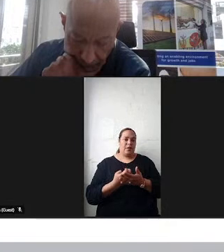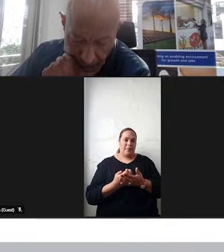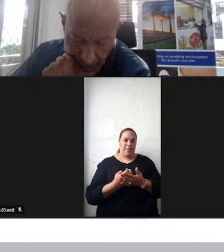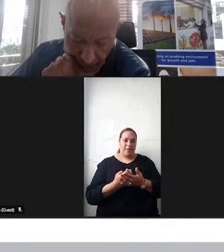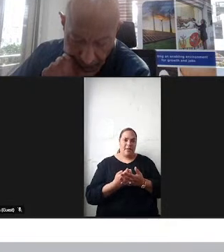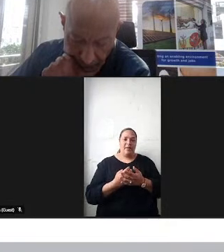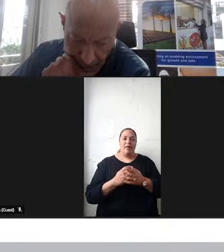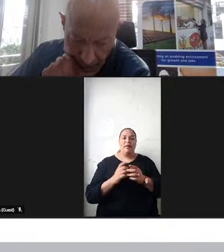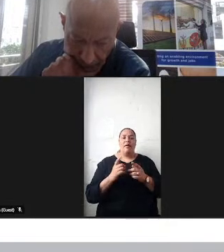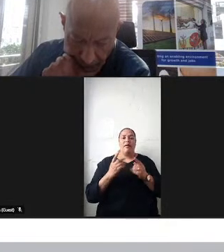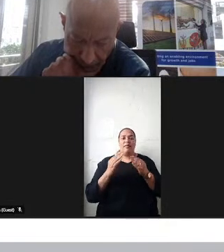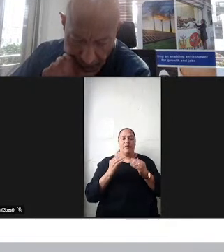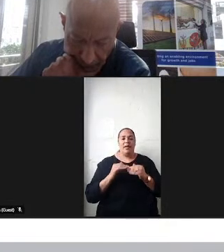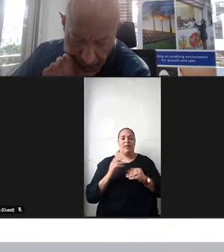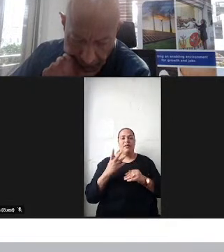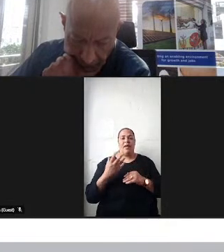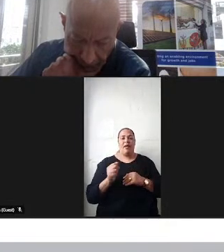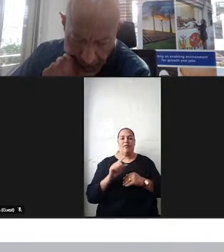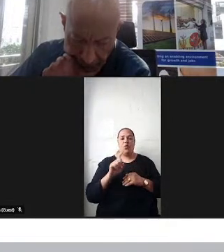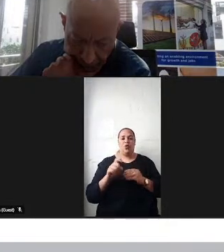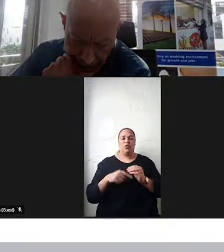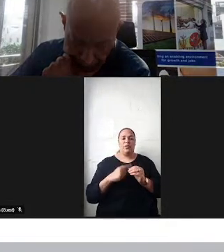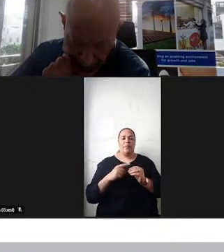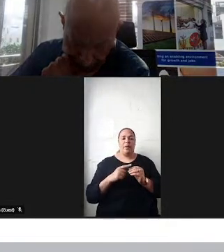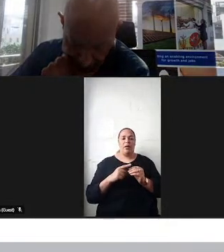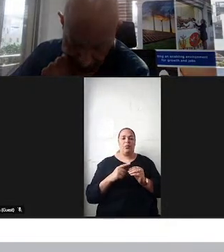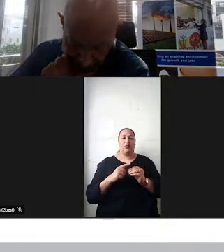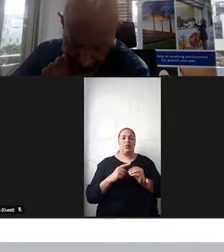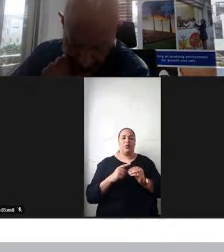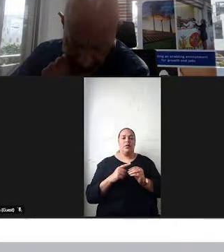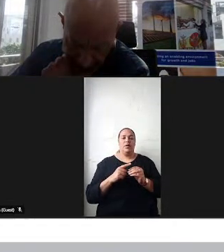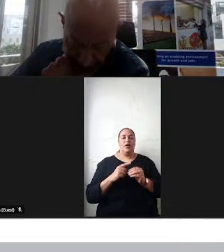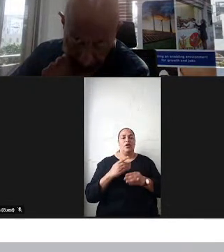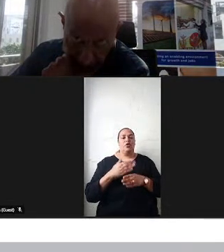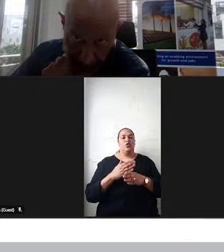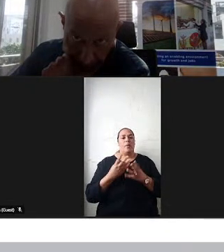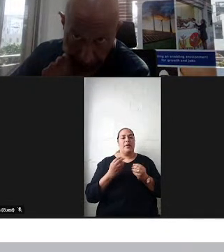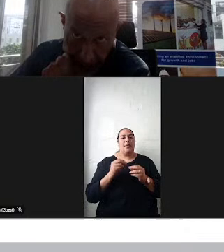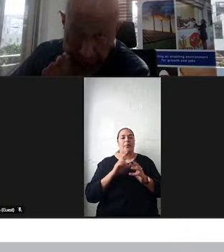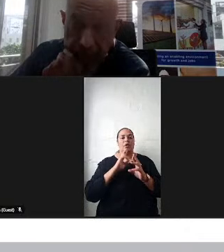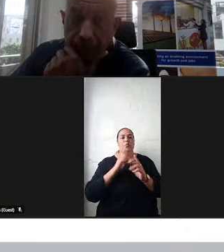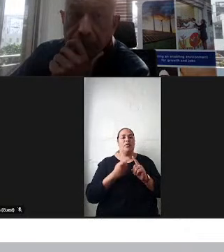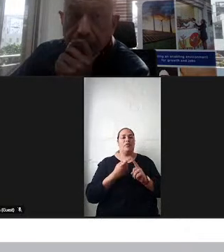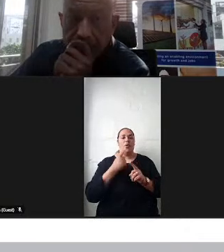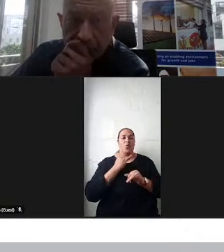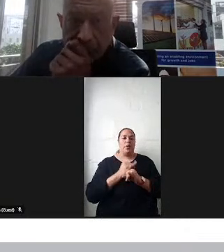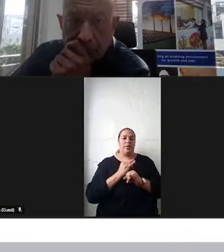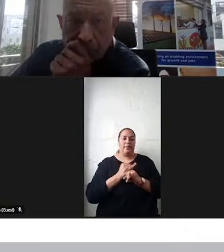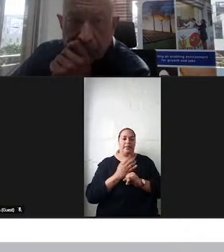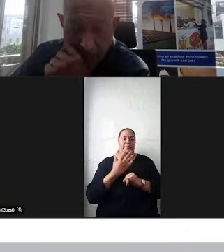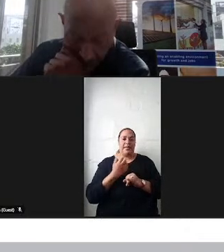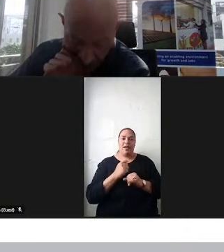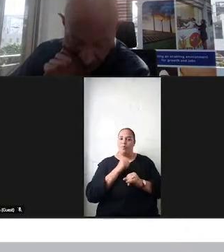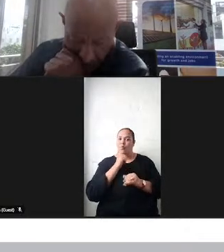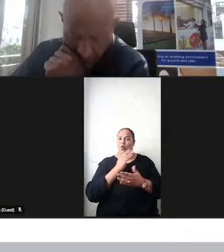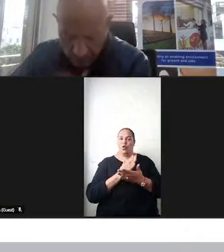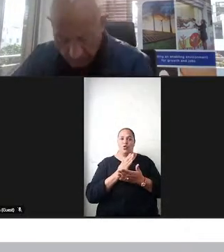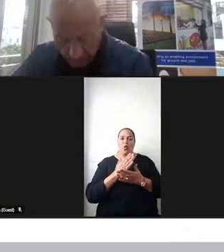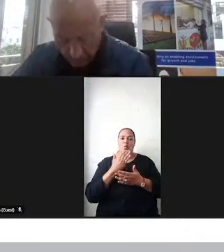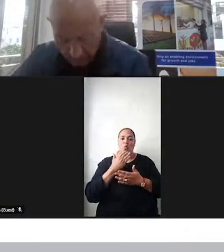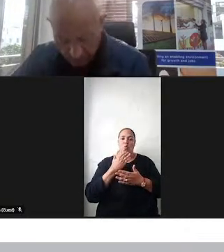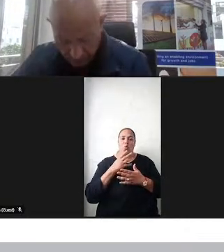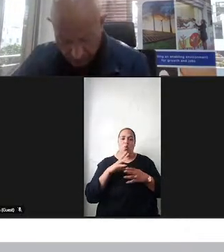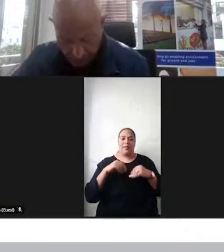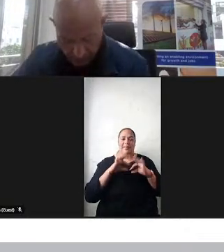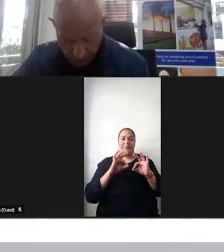And then there were questions on the jobs numbers reported by the entities. I'm not sure who would take that question. And